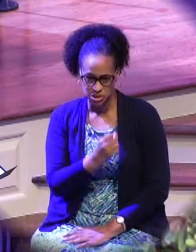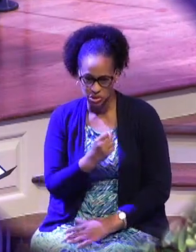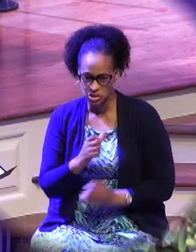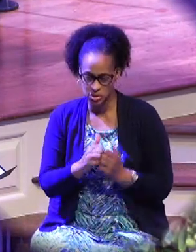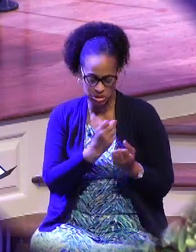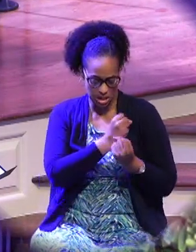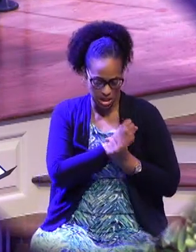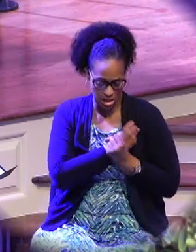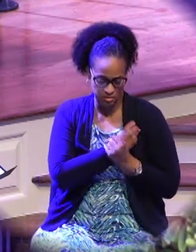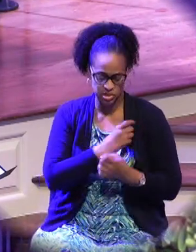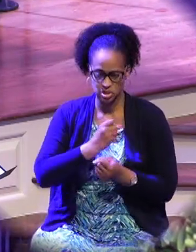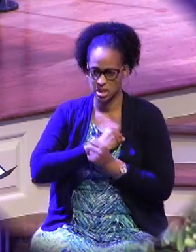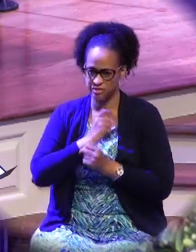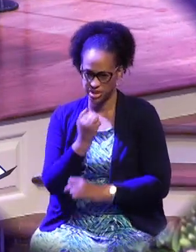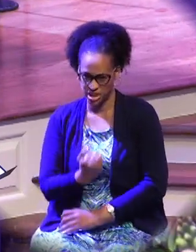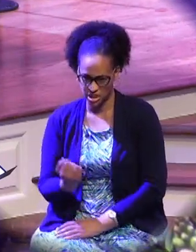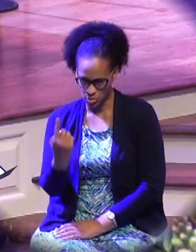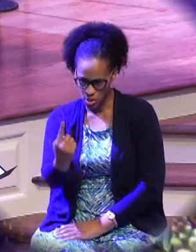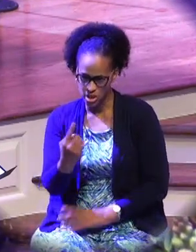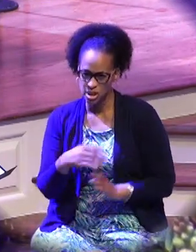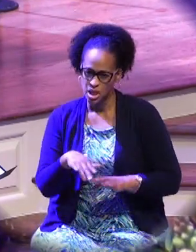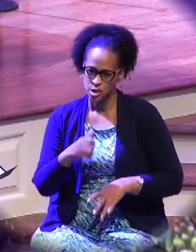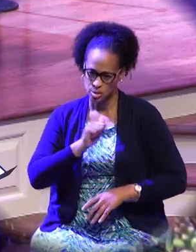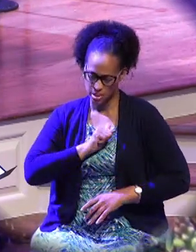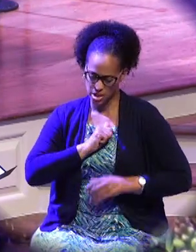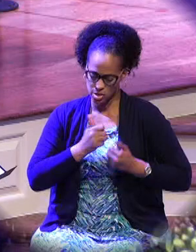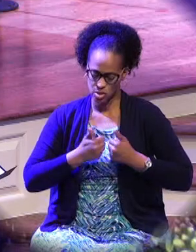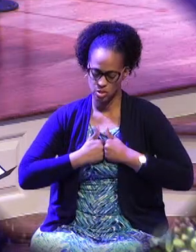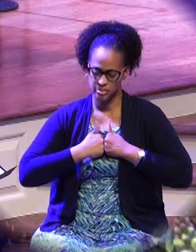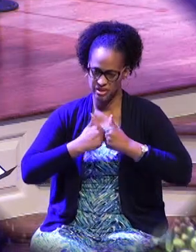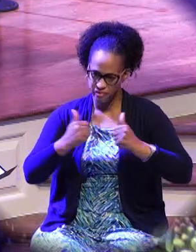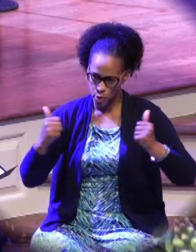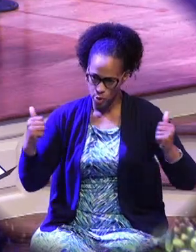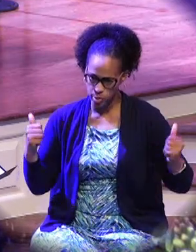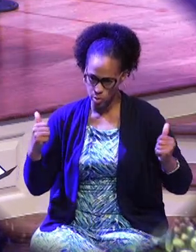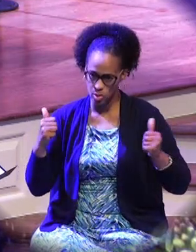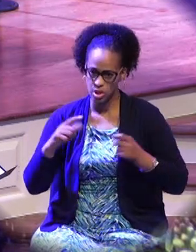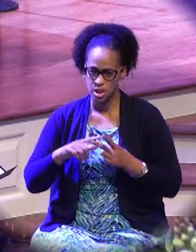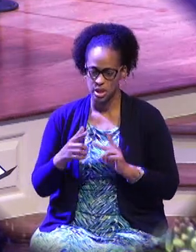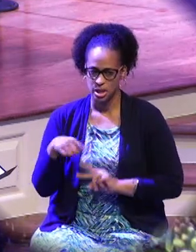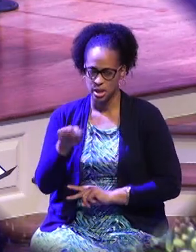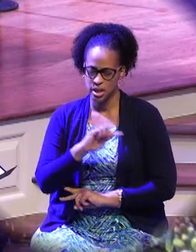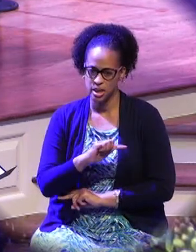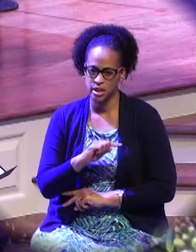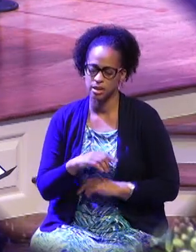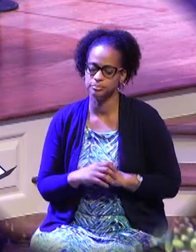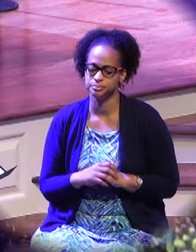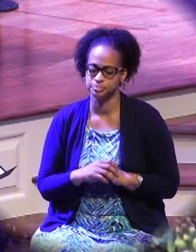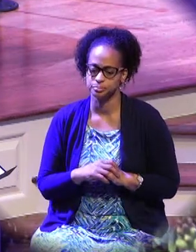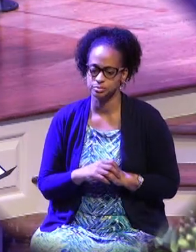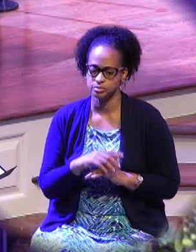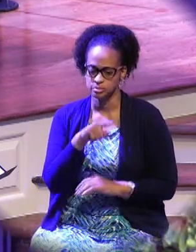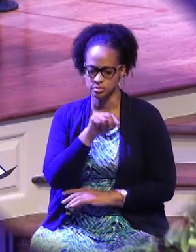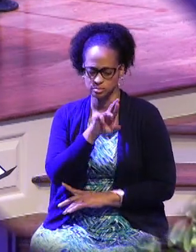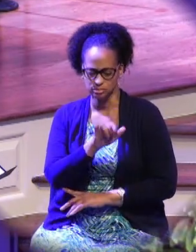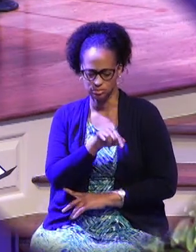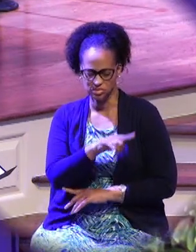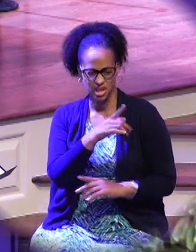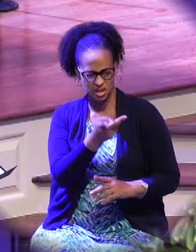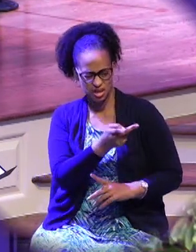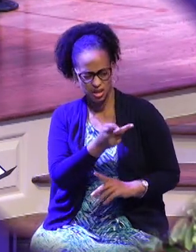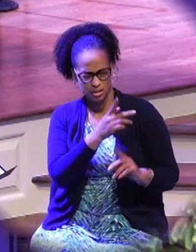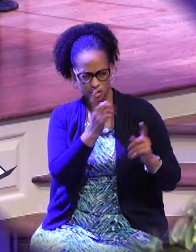love anyone at all is to open oneself up to vulnerability. Perry and Saber Perry over here are celebrating their